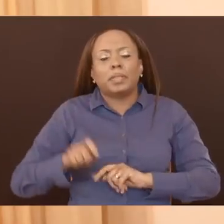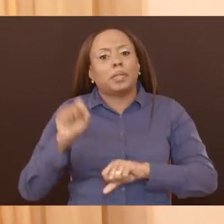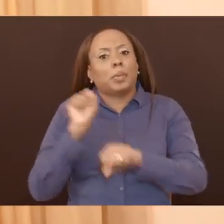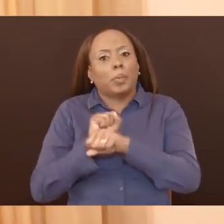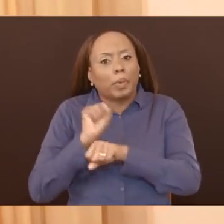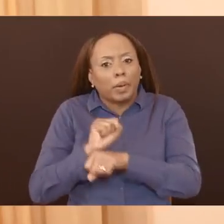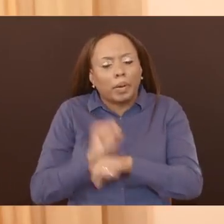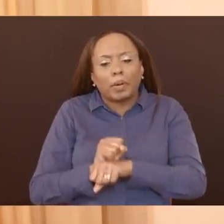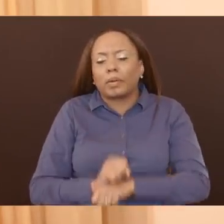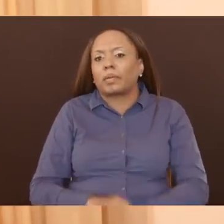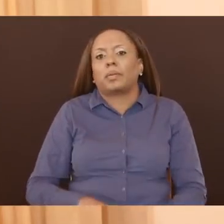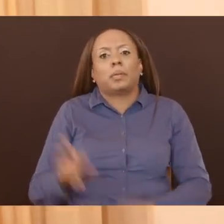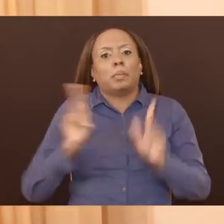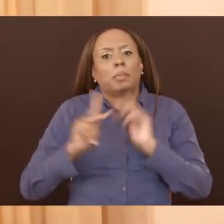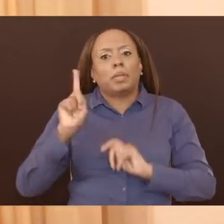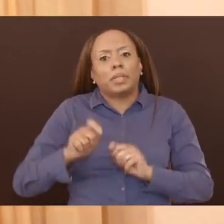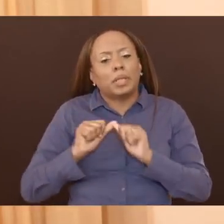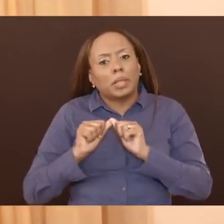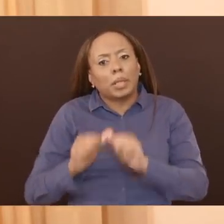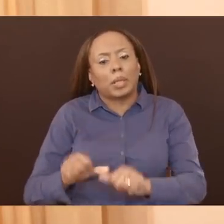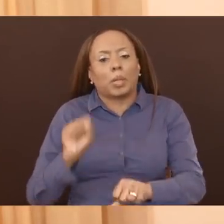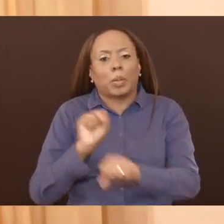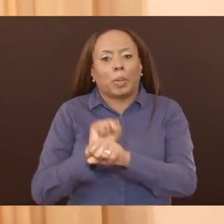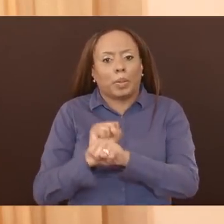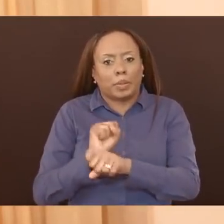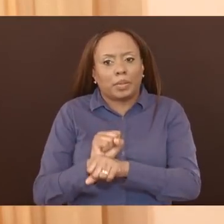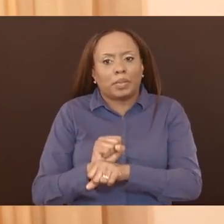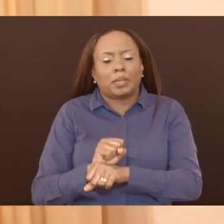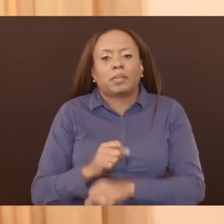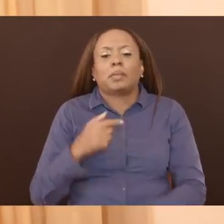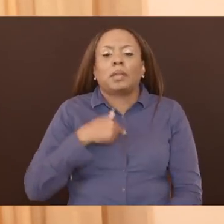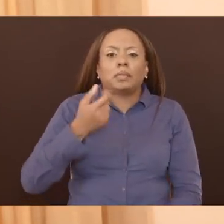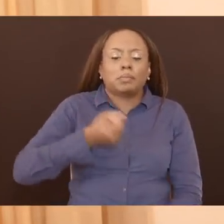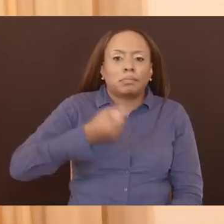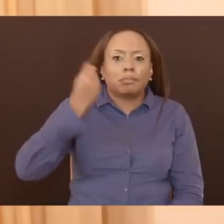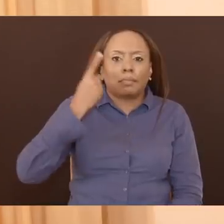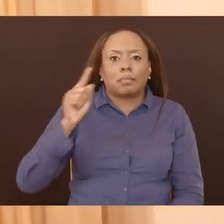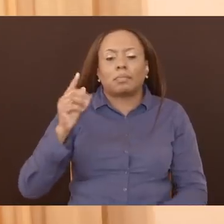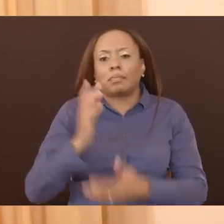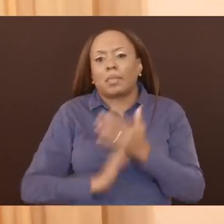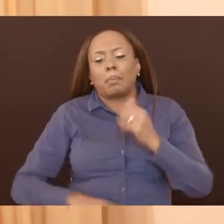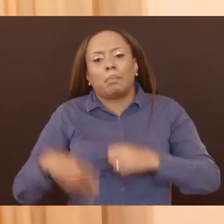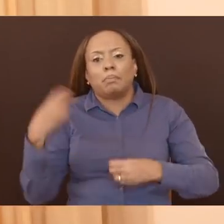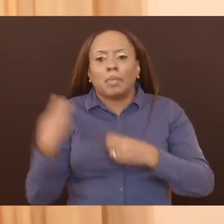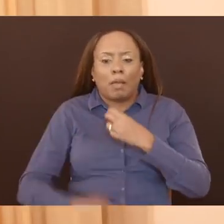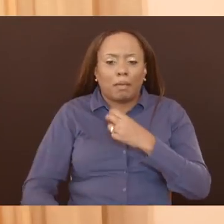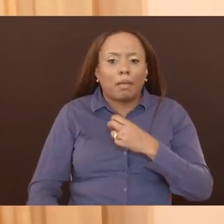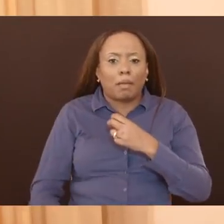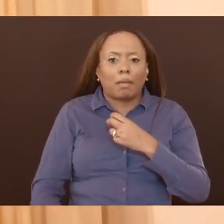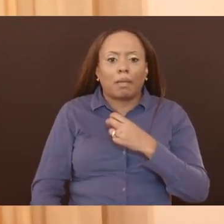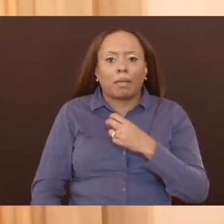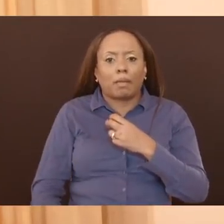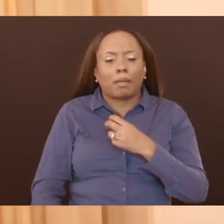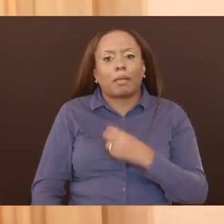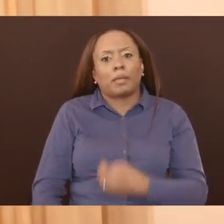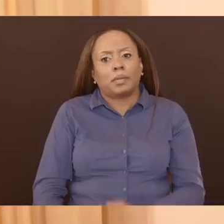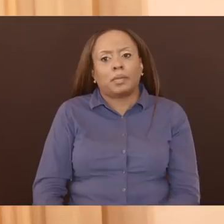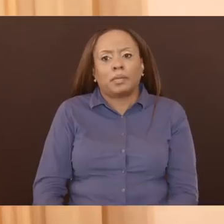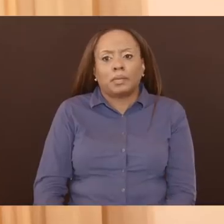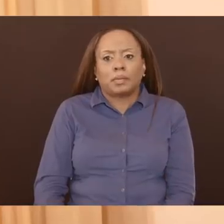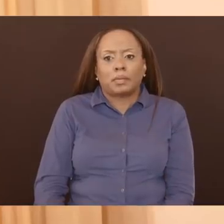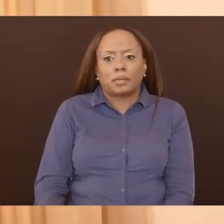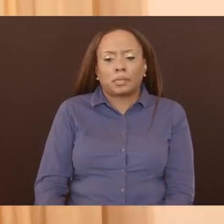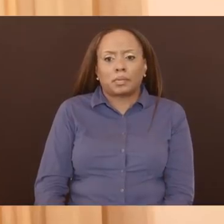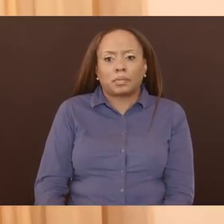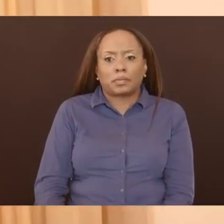business activity across the country. We understand the difficulties that people have, but we understand too that the jobs that